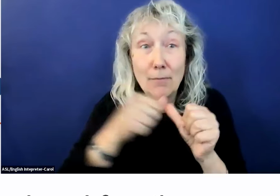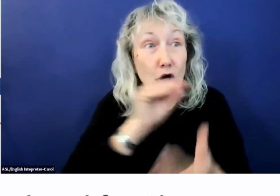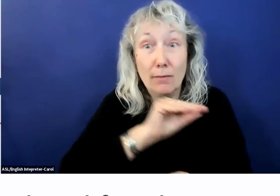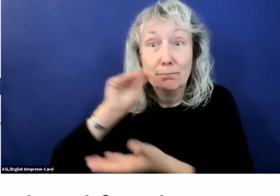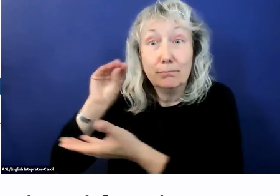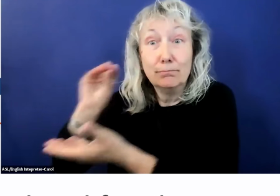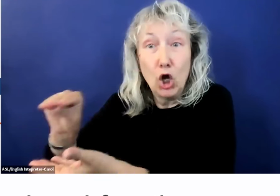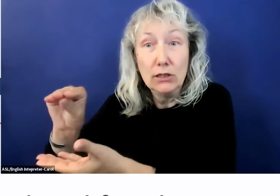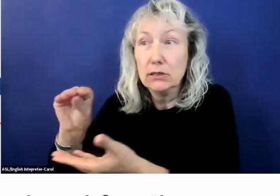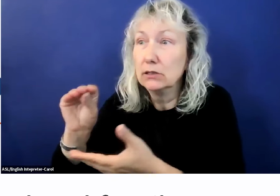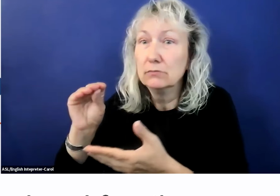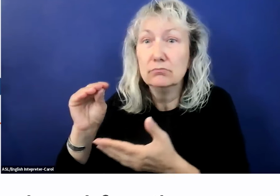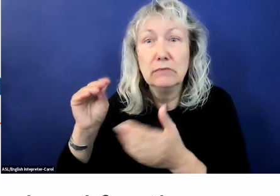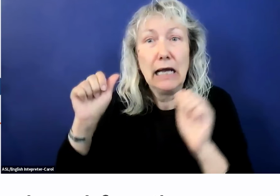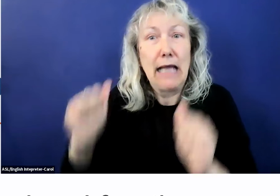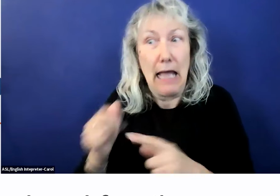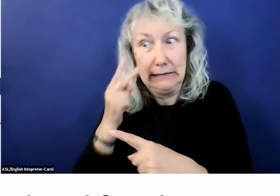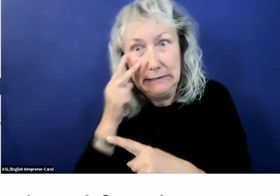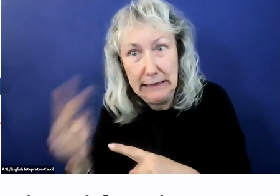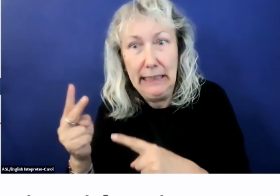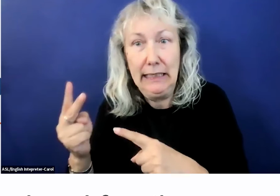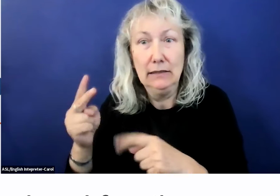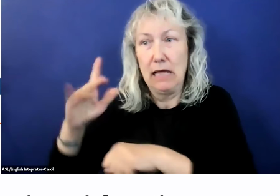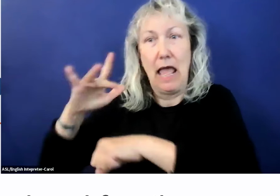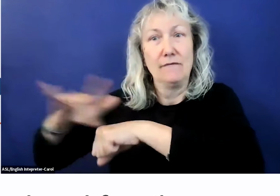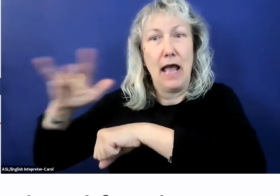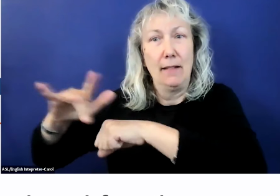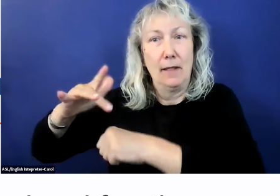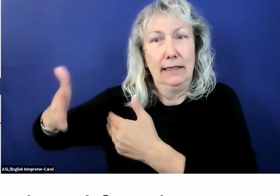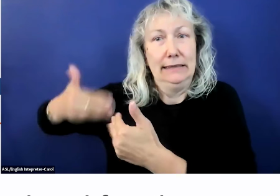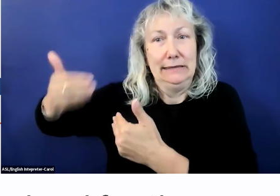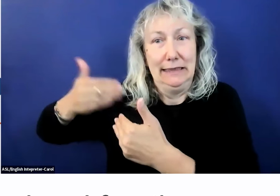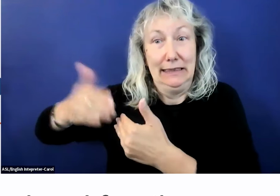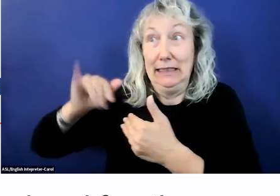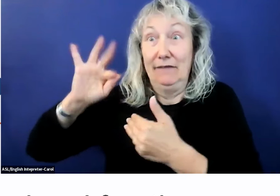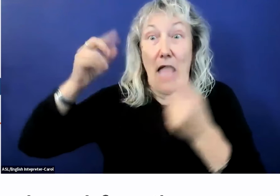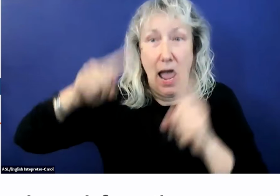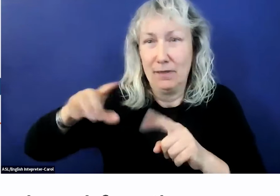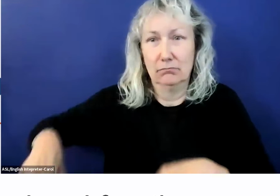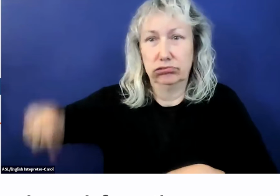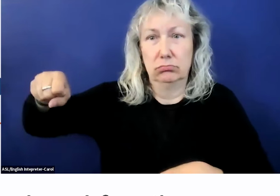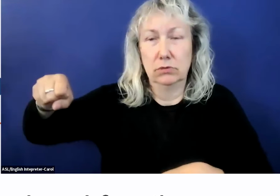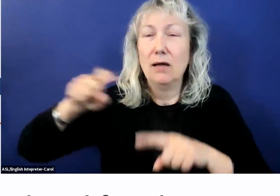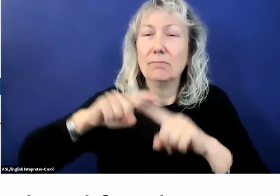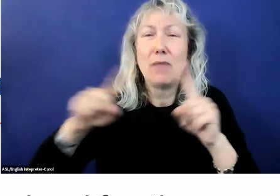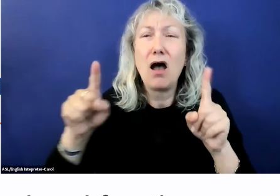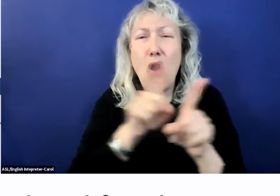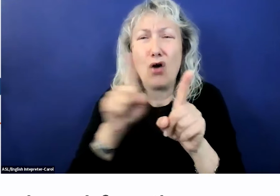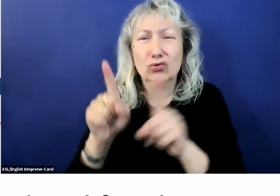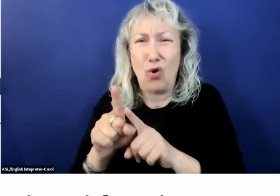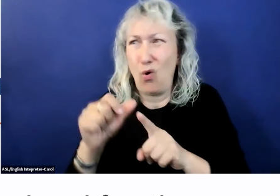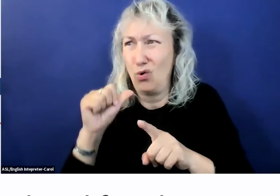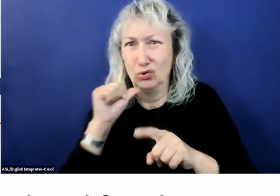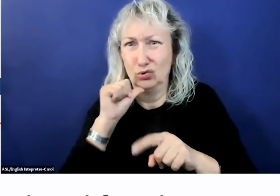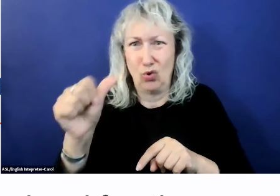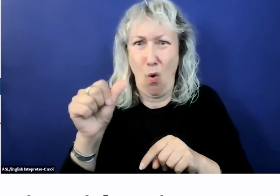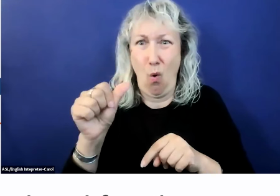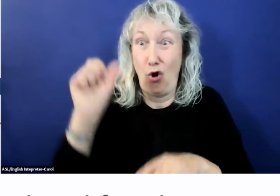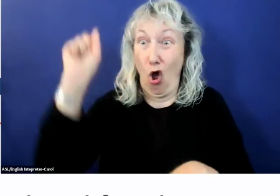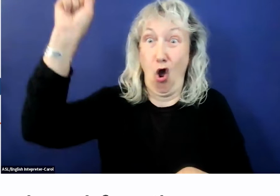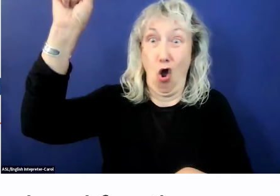easily accessible enough to grab it really quickly in an emergency, but also safely tucked away enough that children can't